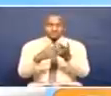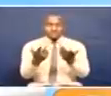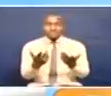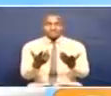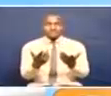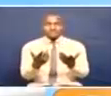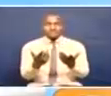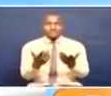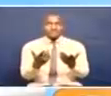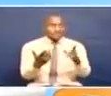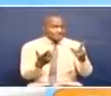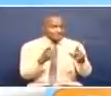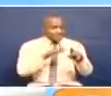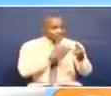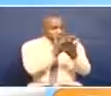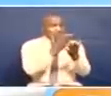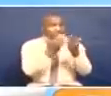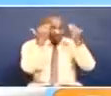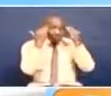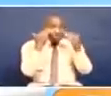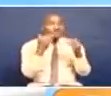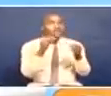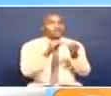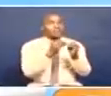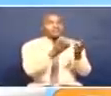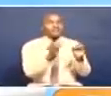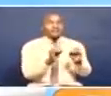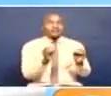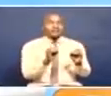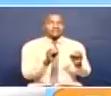in your petition on the numbers at all. Who said? At all. We said the that petition.